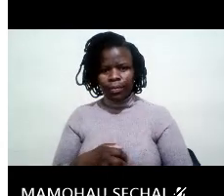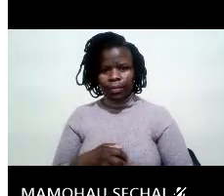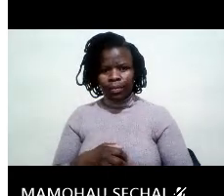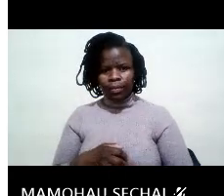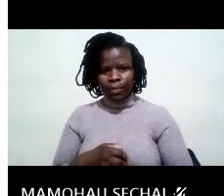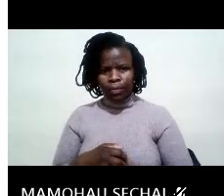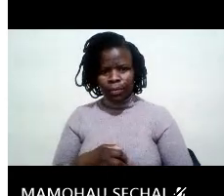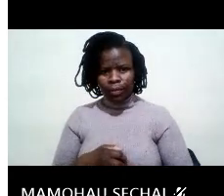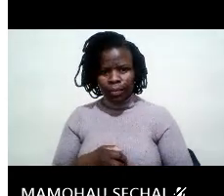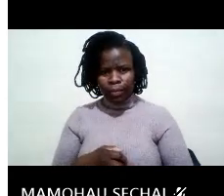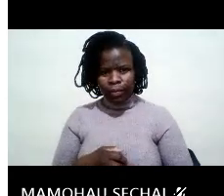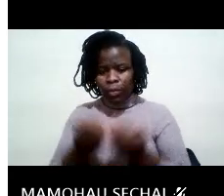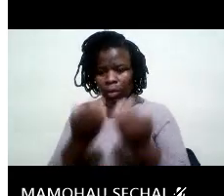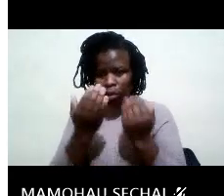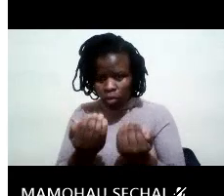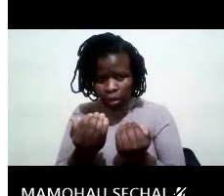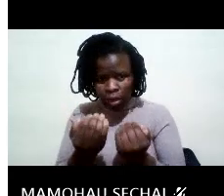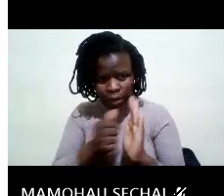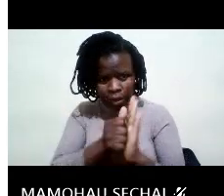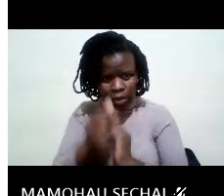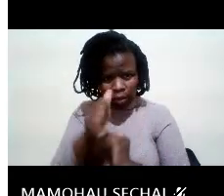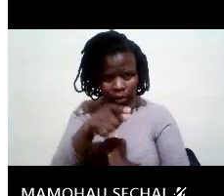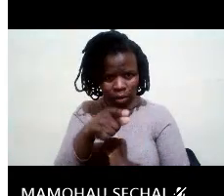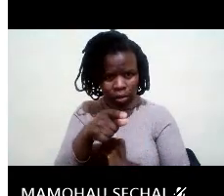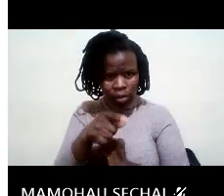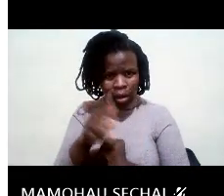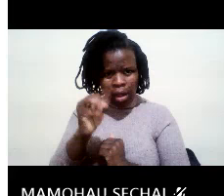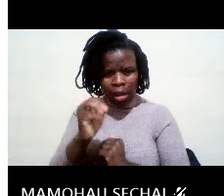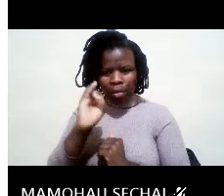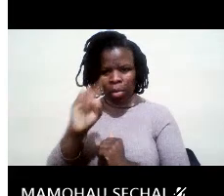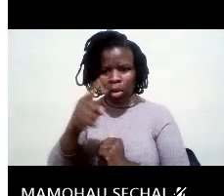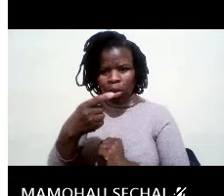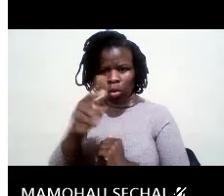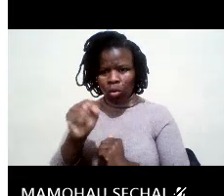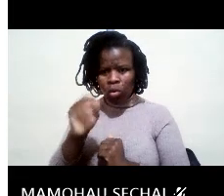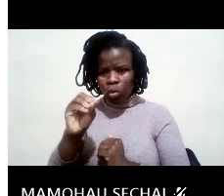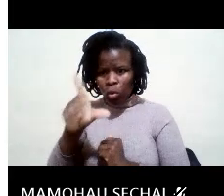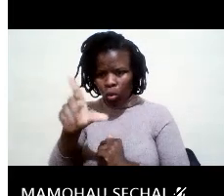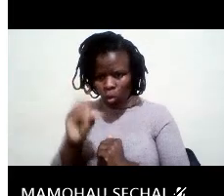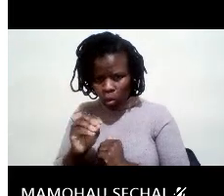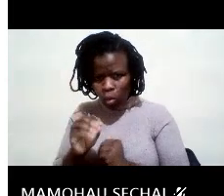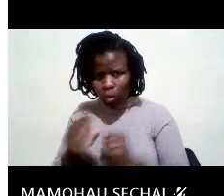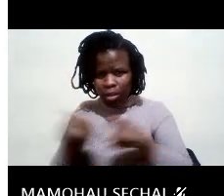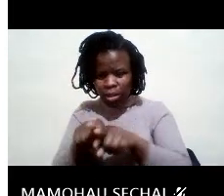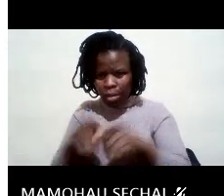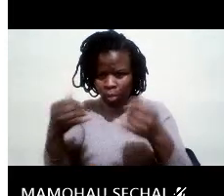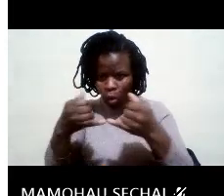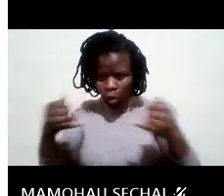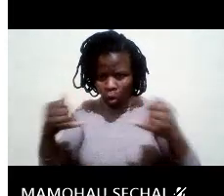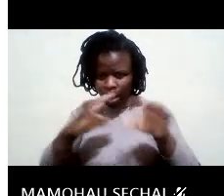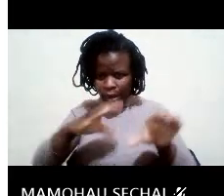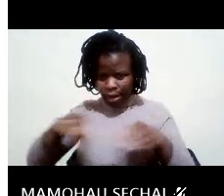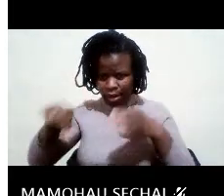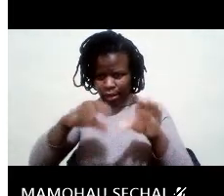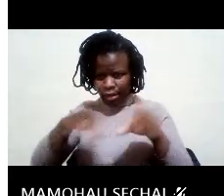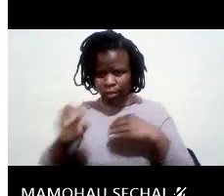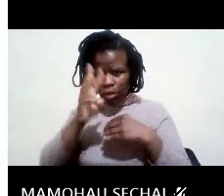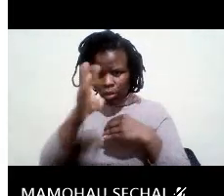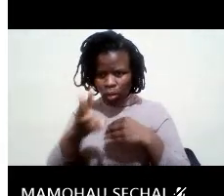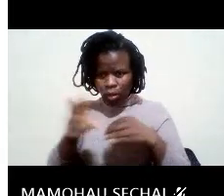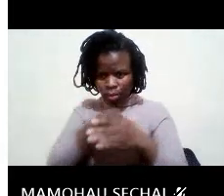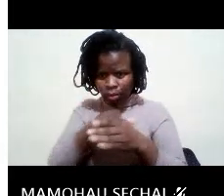by Mnyolo, Interview 2017. It will form part of the online activity which you're going to engage with. So on Thursday, like I said, we